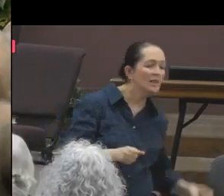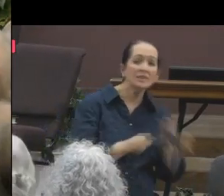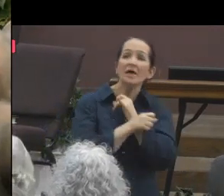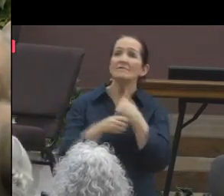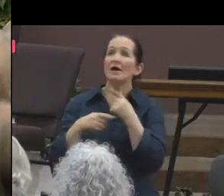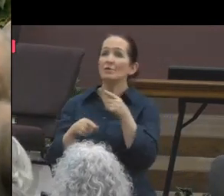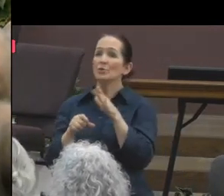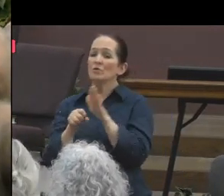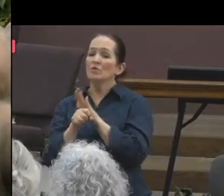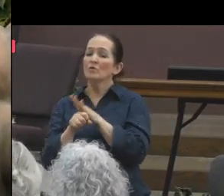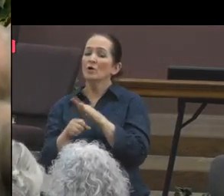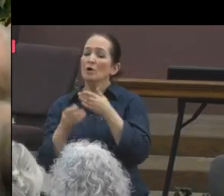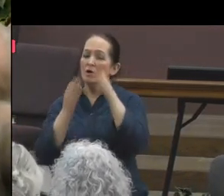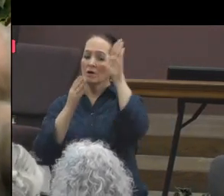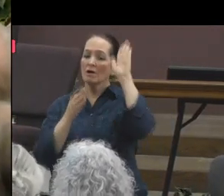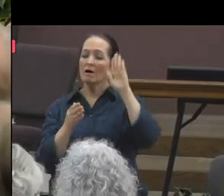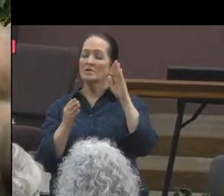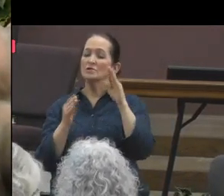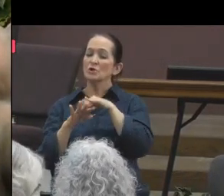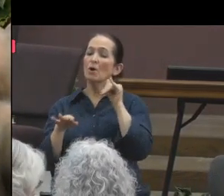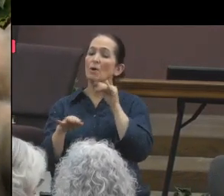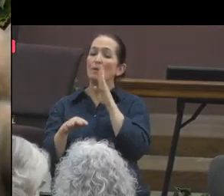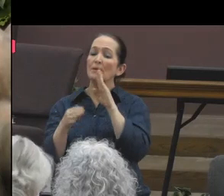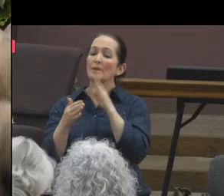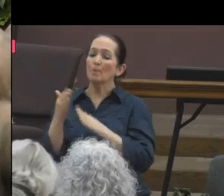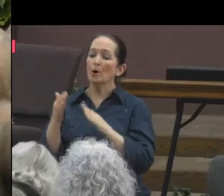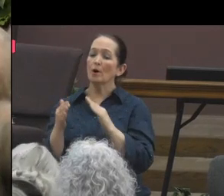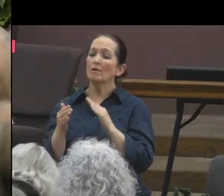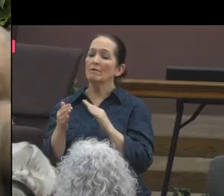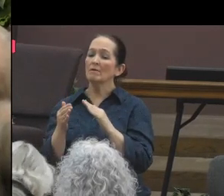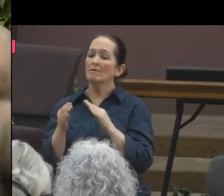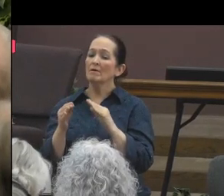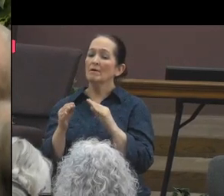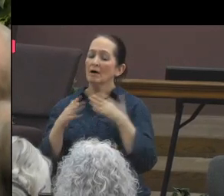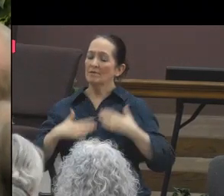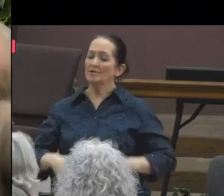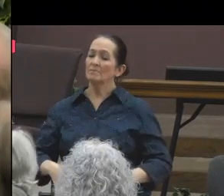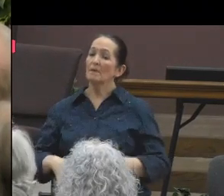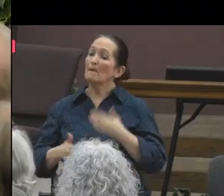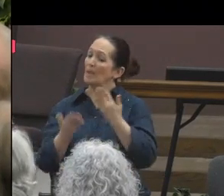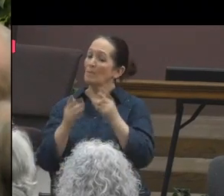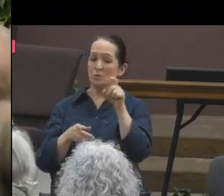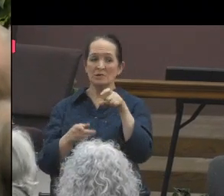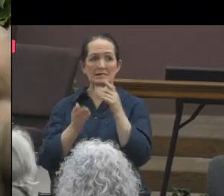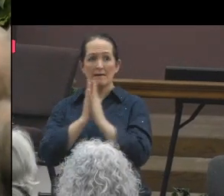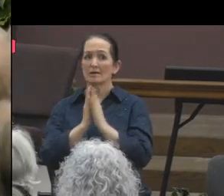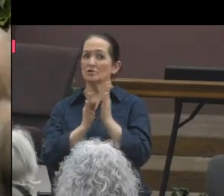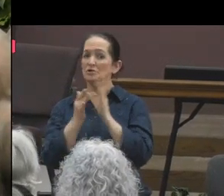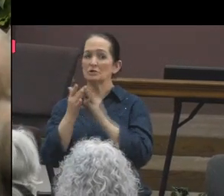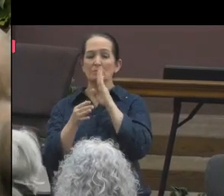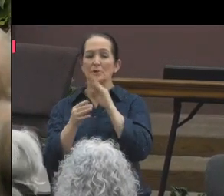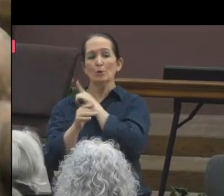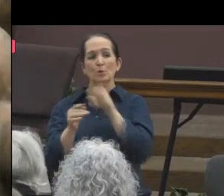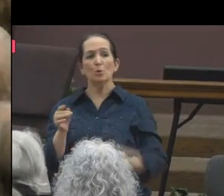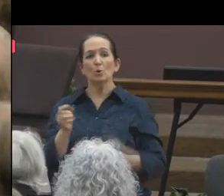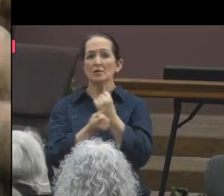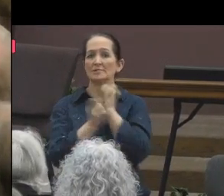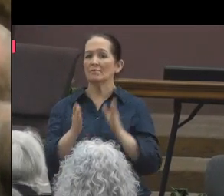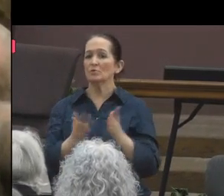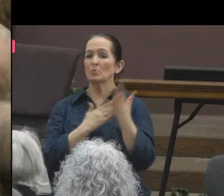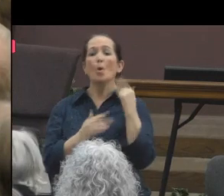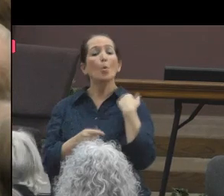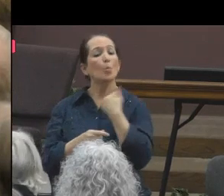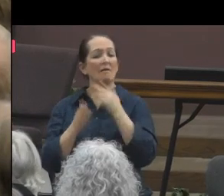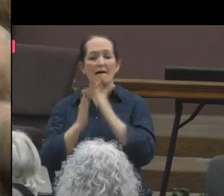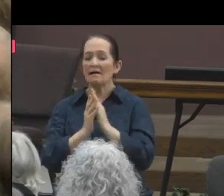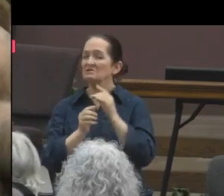to make you a part of this body. Maybe you need to ask Jesus to be your Lord and Savior this morning. We'll answer any questions you have and